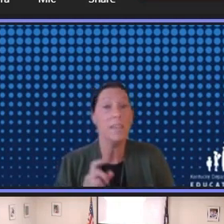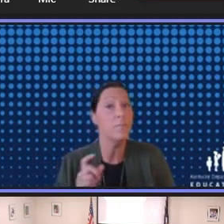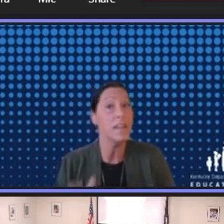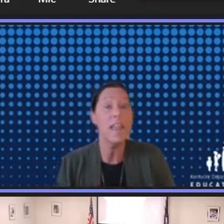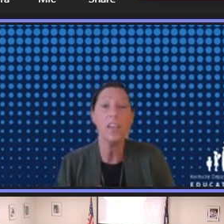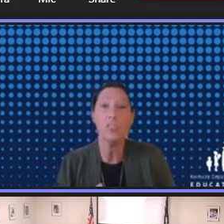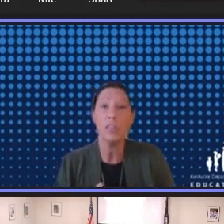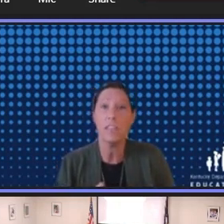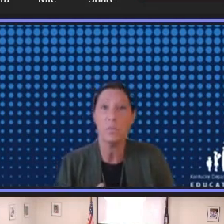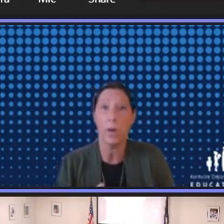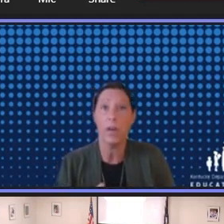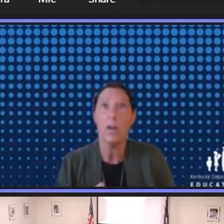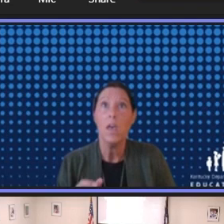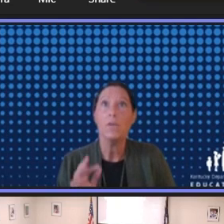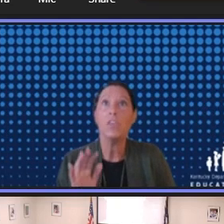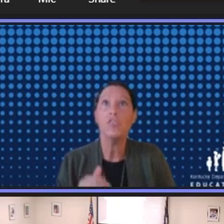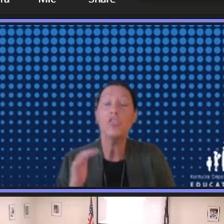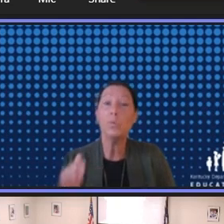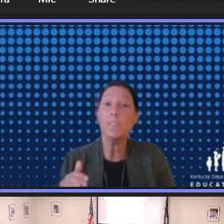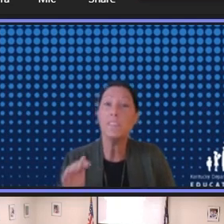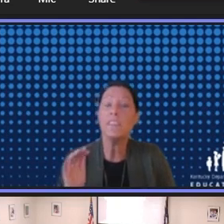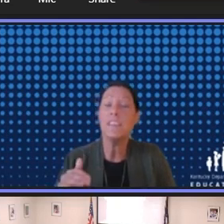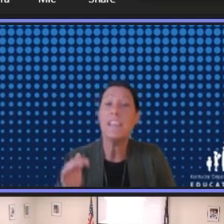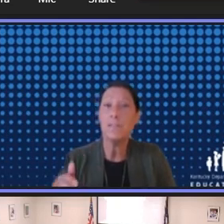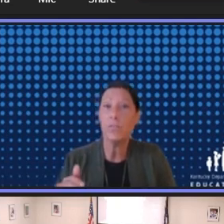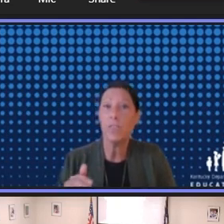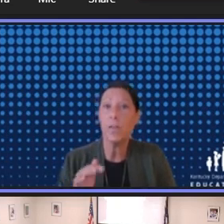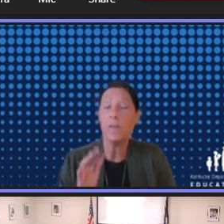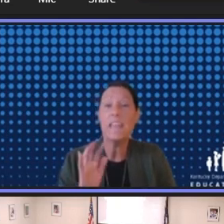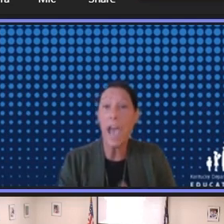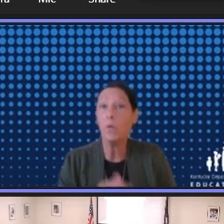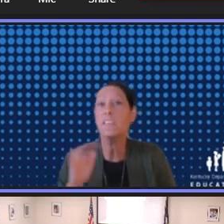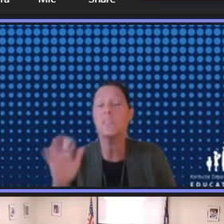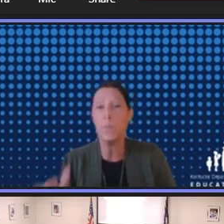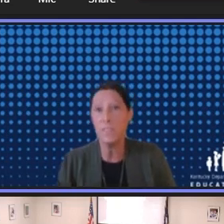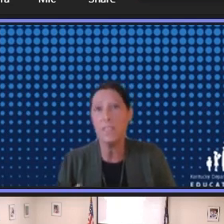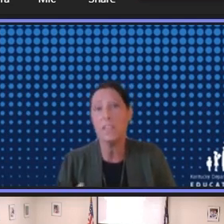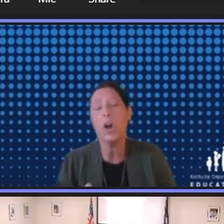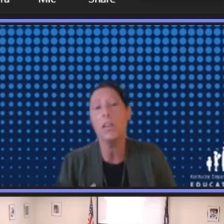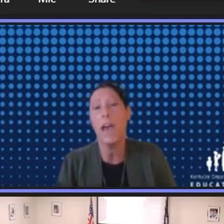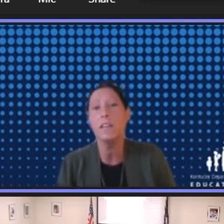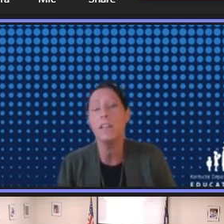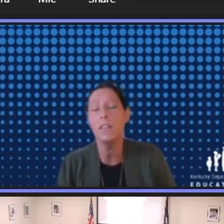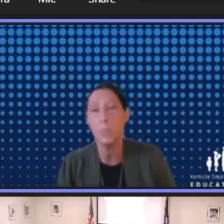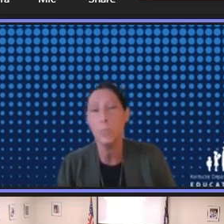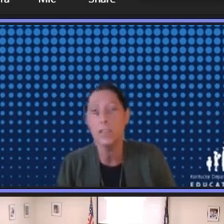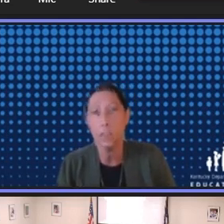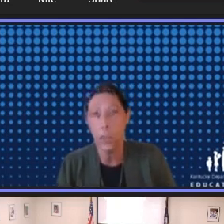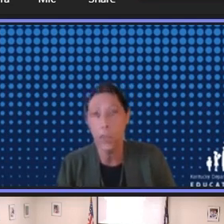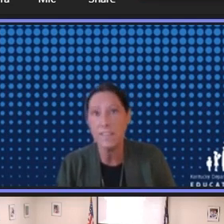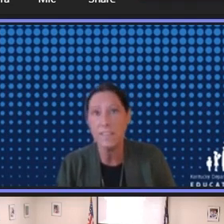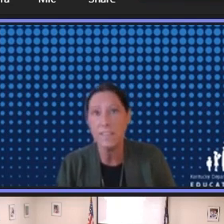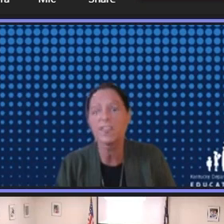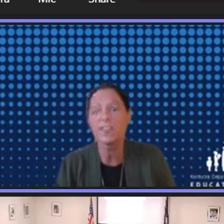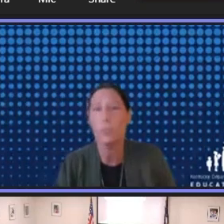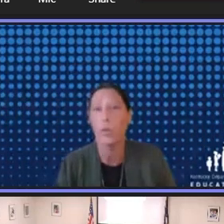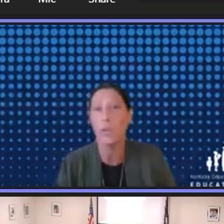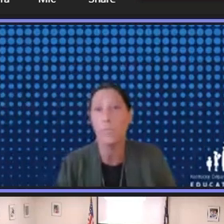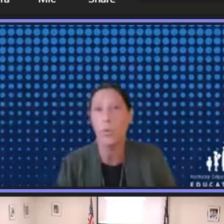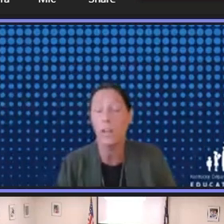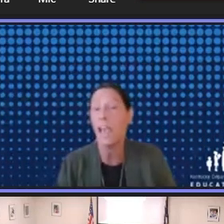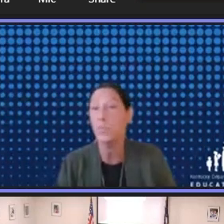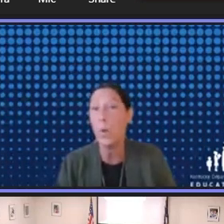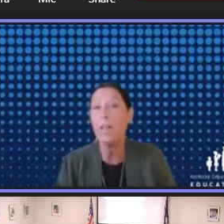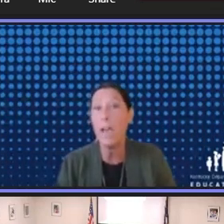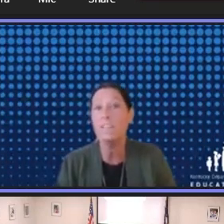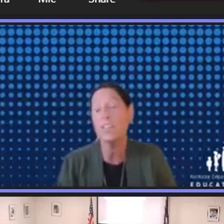in Kentucky, but nationally as well, because you will see the need for them now explicitly called out in the professional learning standards from